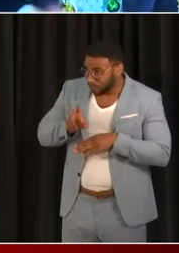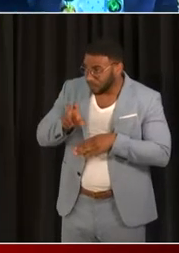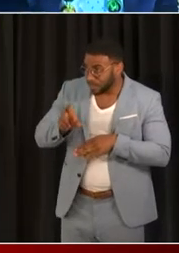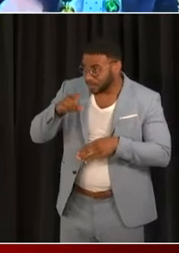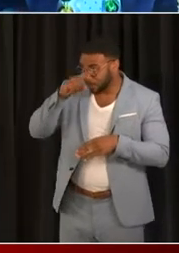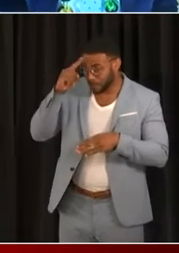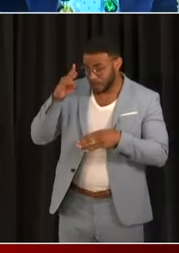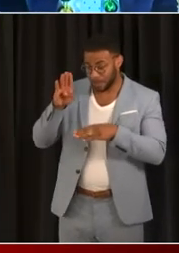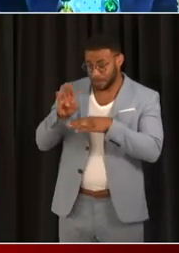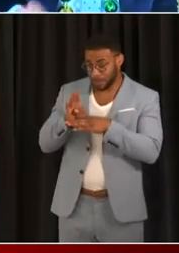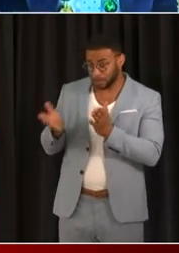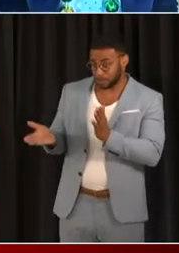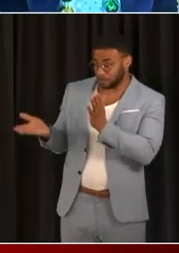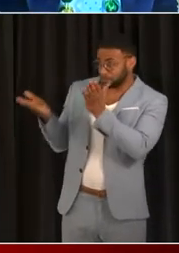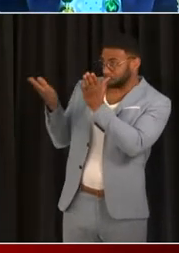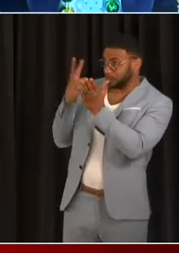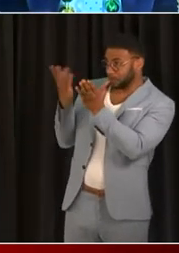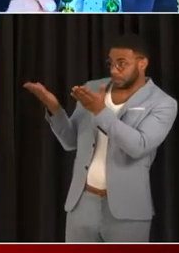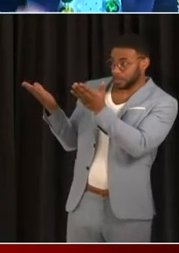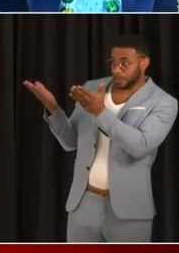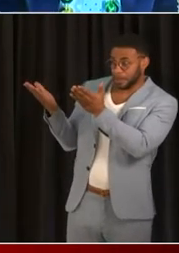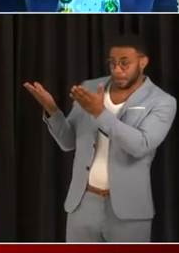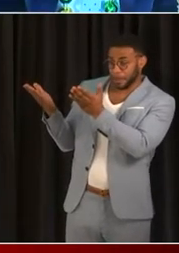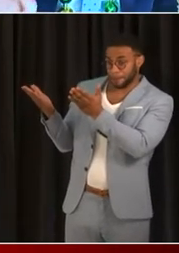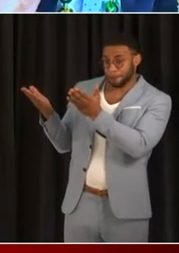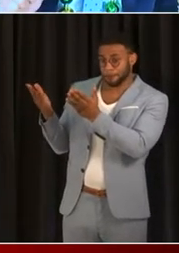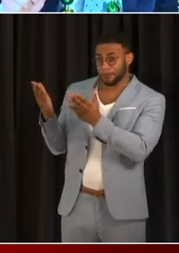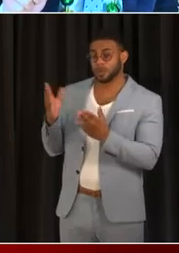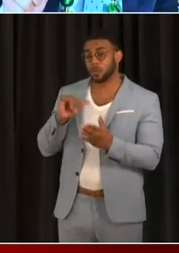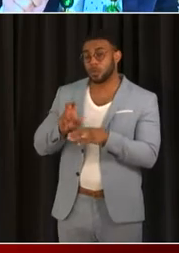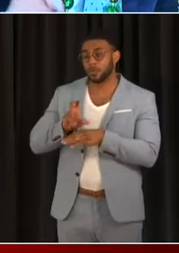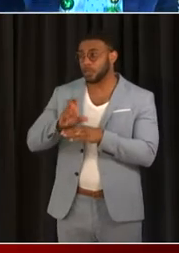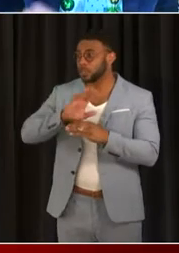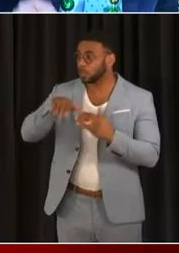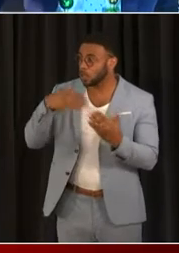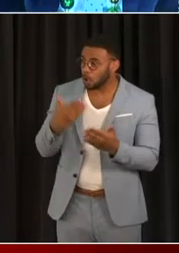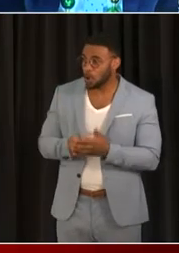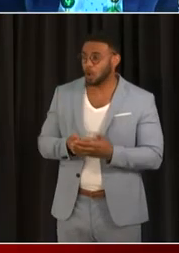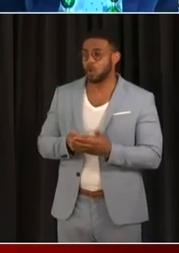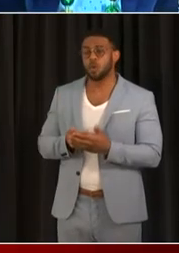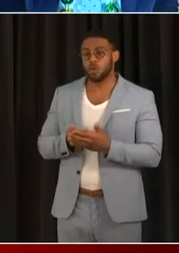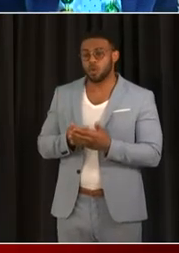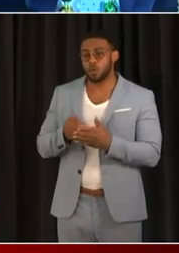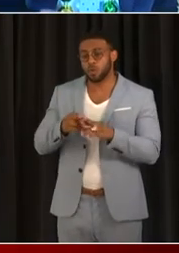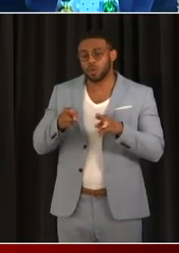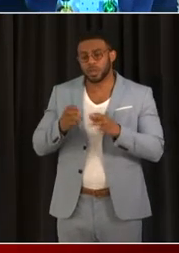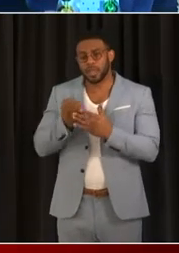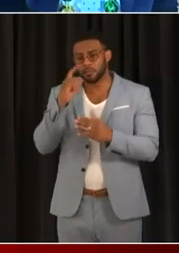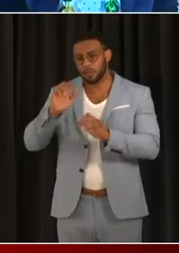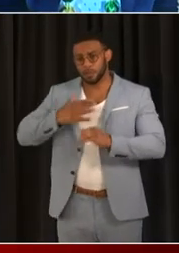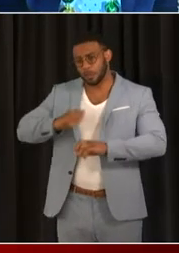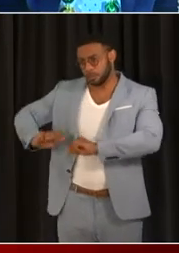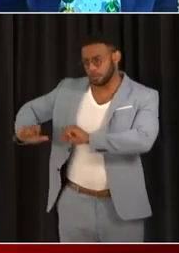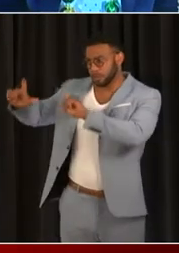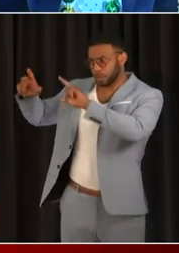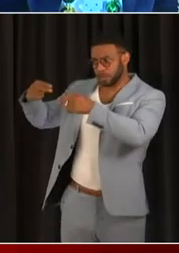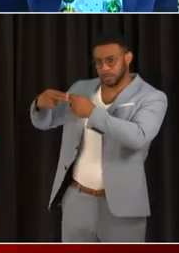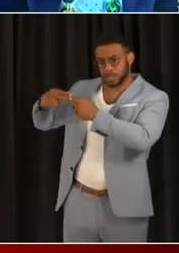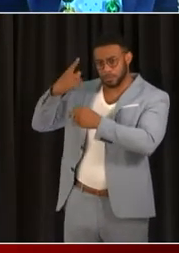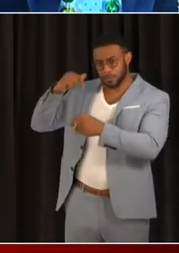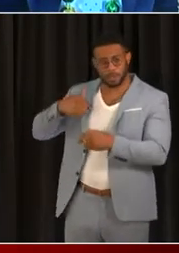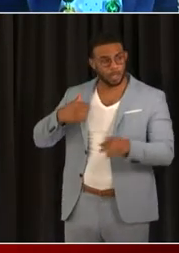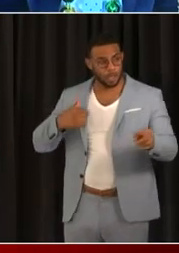businesses, we're actually investing in the entire regional economy. So if you could put up those slides